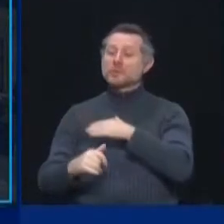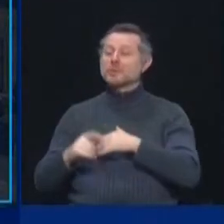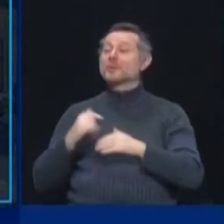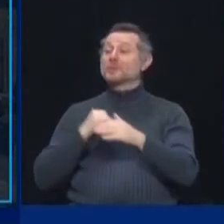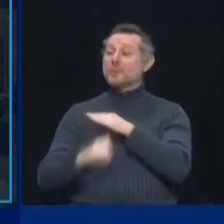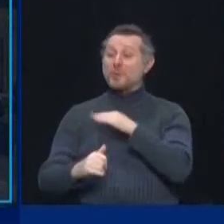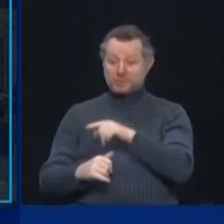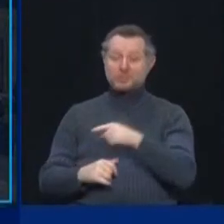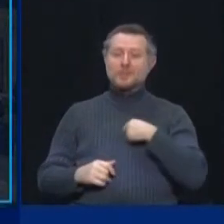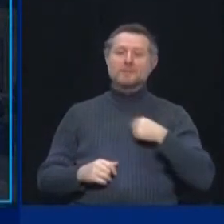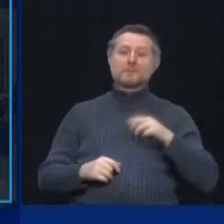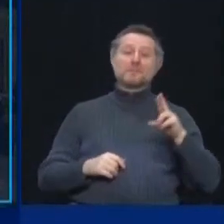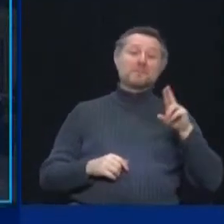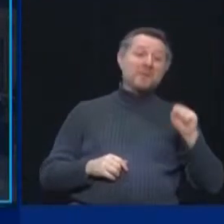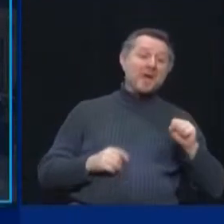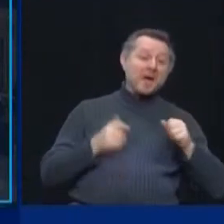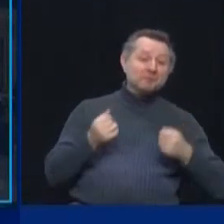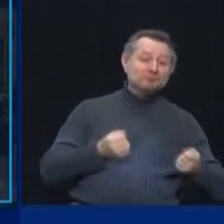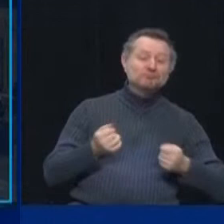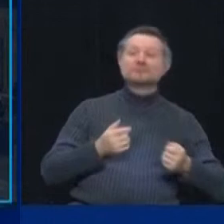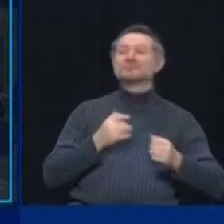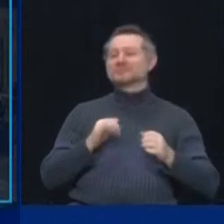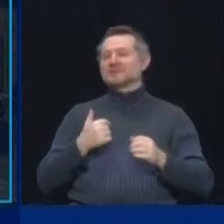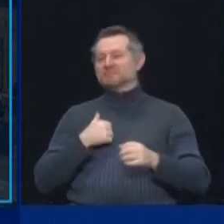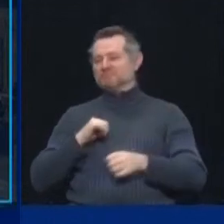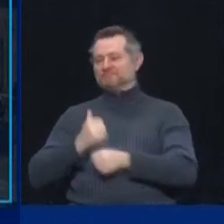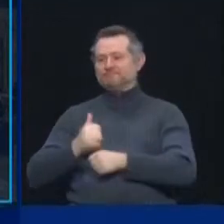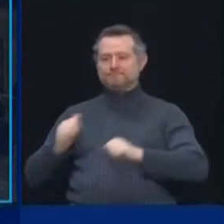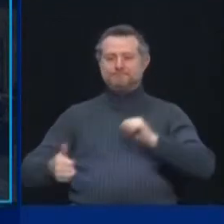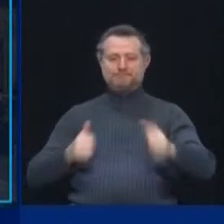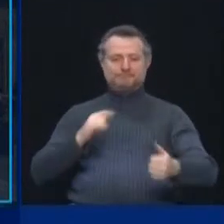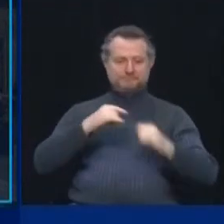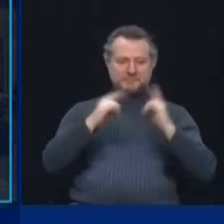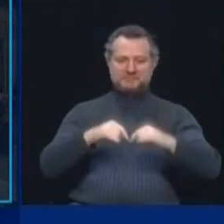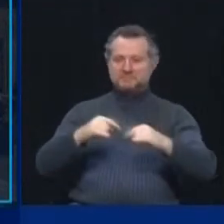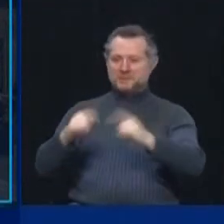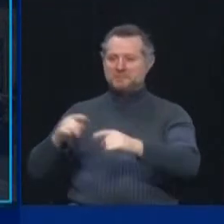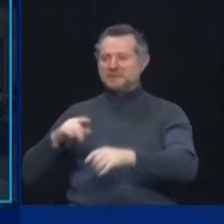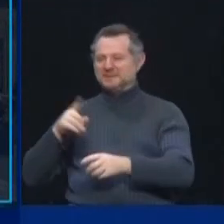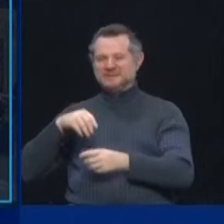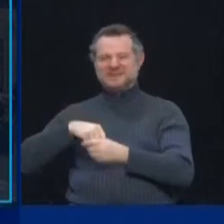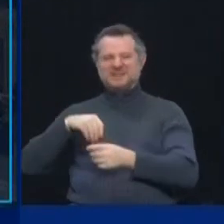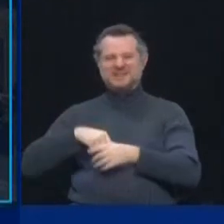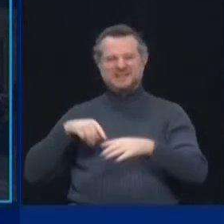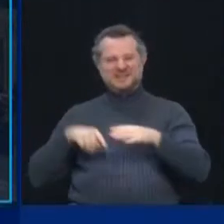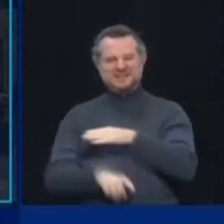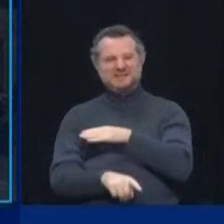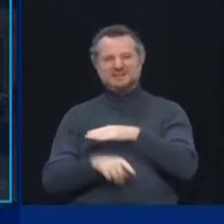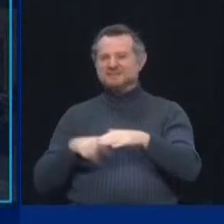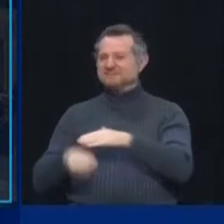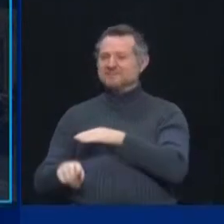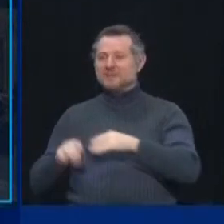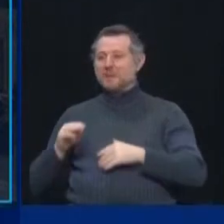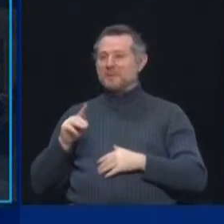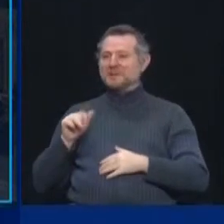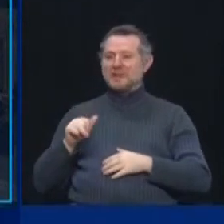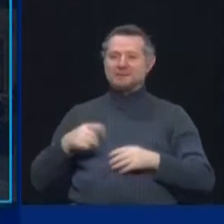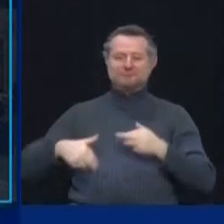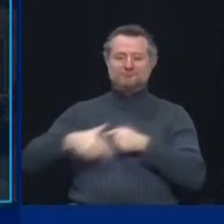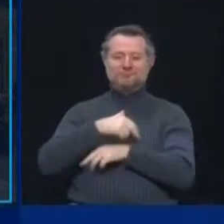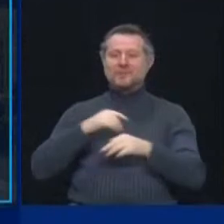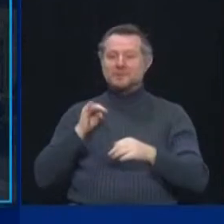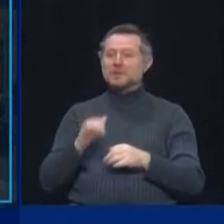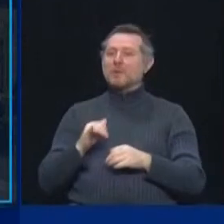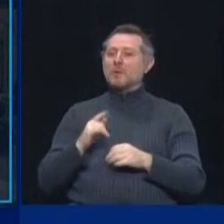bus. We set up vaccine sites in the MTA, in the train station. So if you're going to get